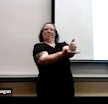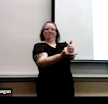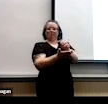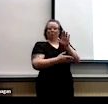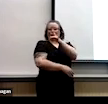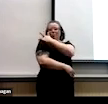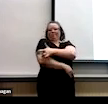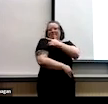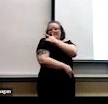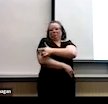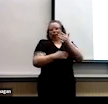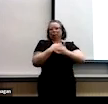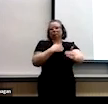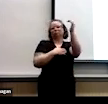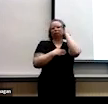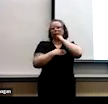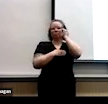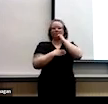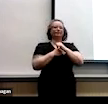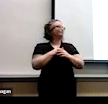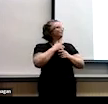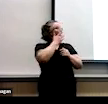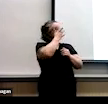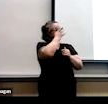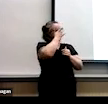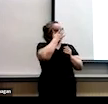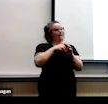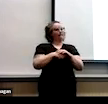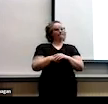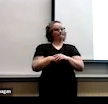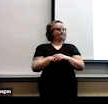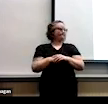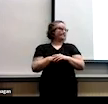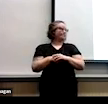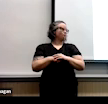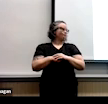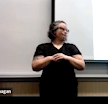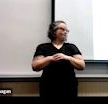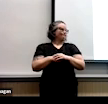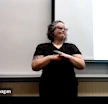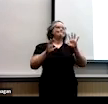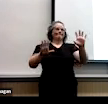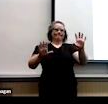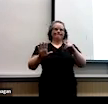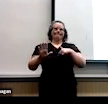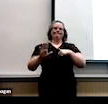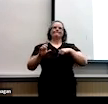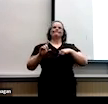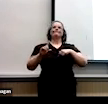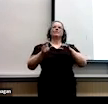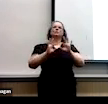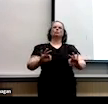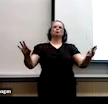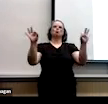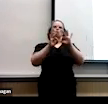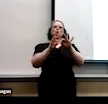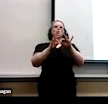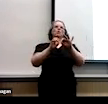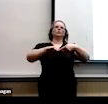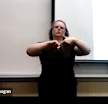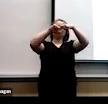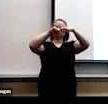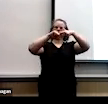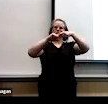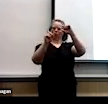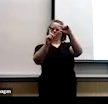We're going to start with the first one. So I just wanted to make sure we're all on the same page from a definition standpoint. And I